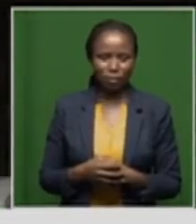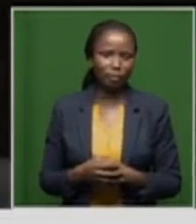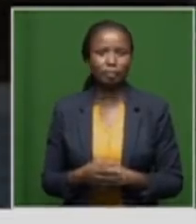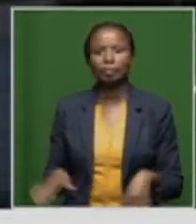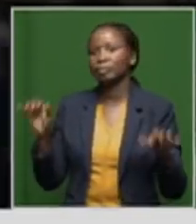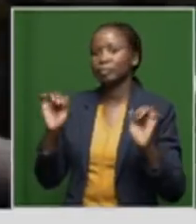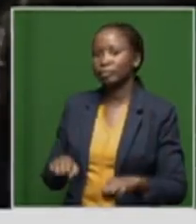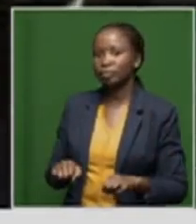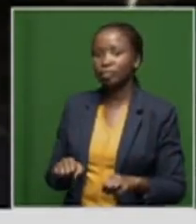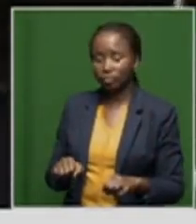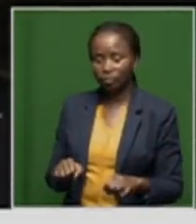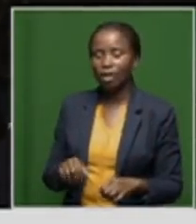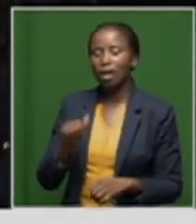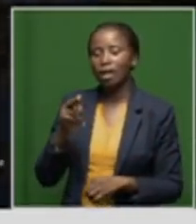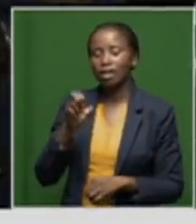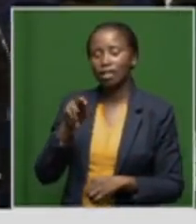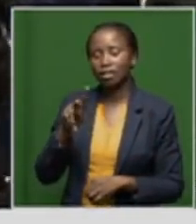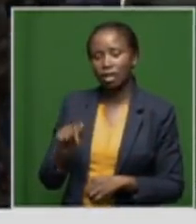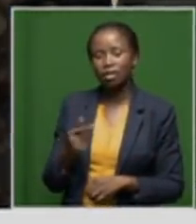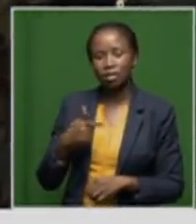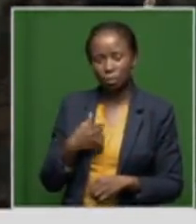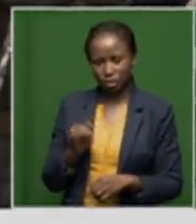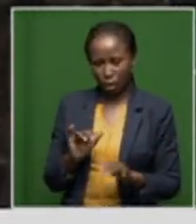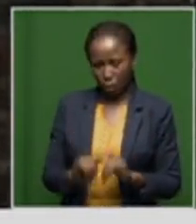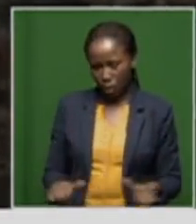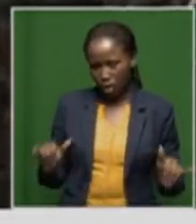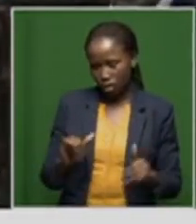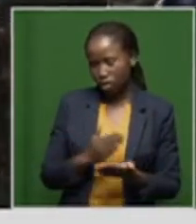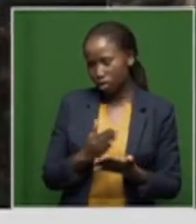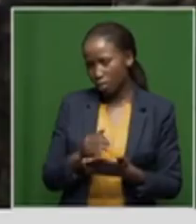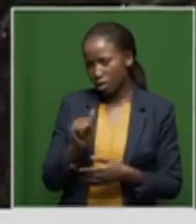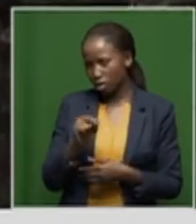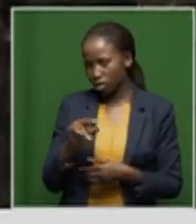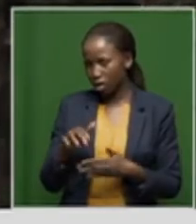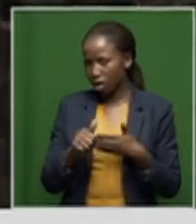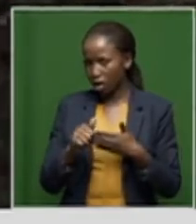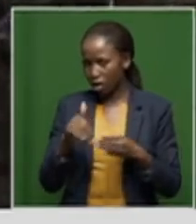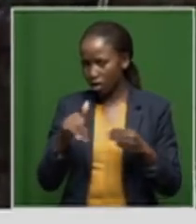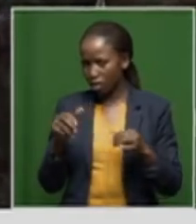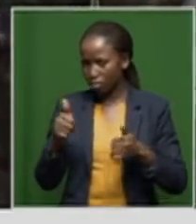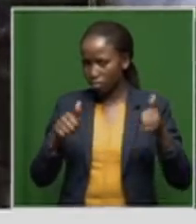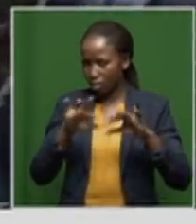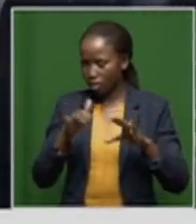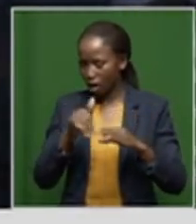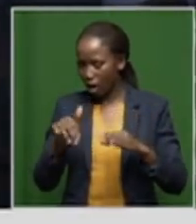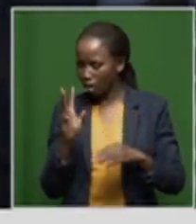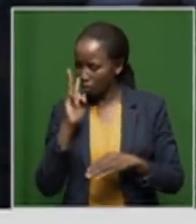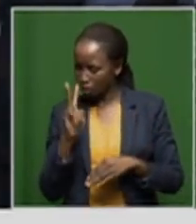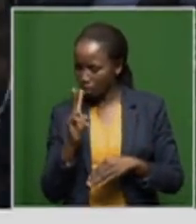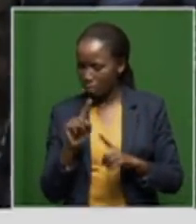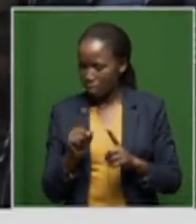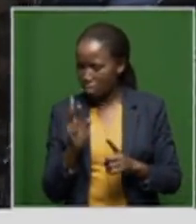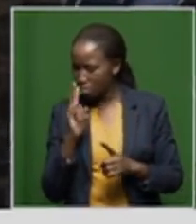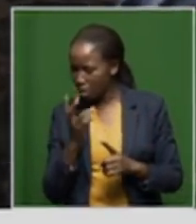Yes, indeed, and we are still waiting for some ANC leaders to come out. Here we do know that they are having a